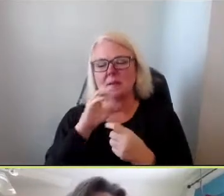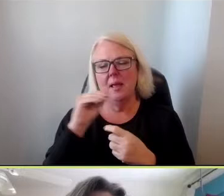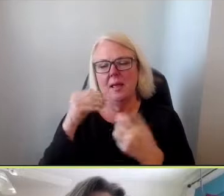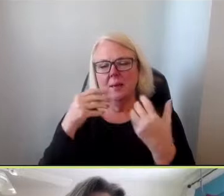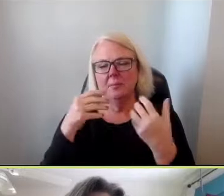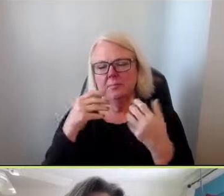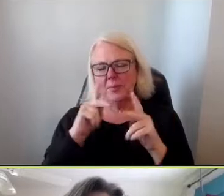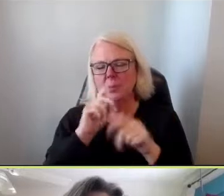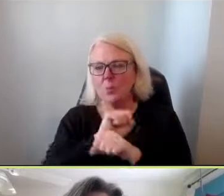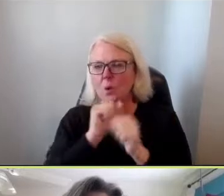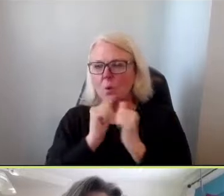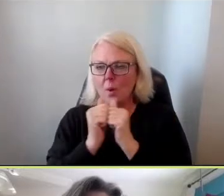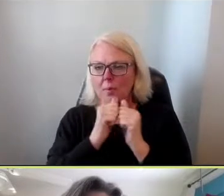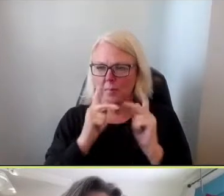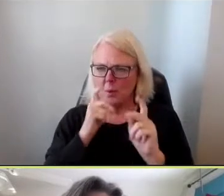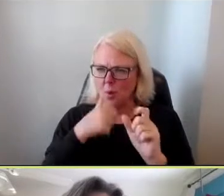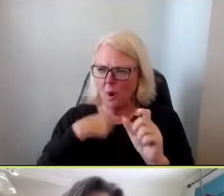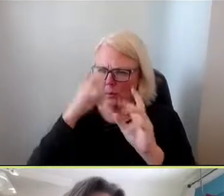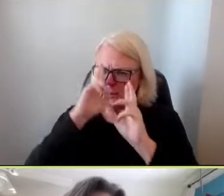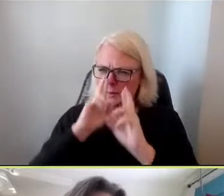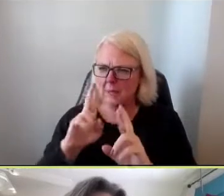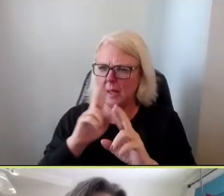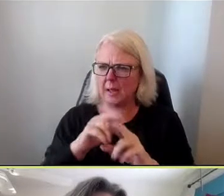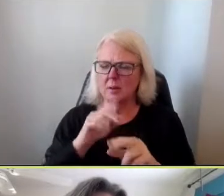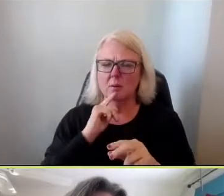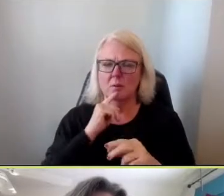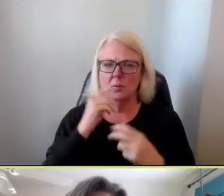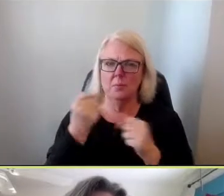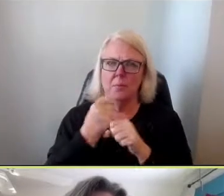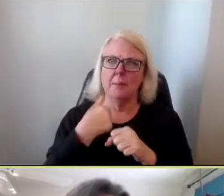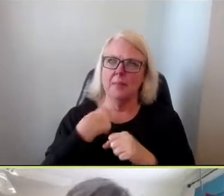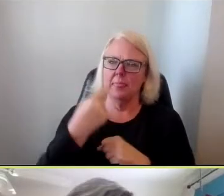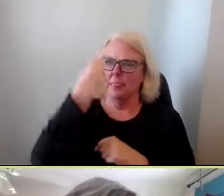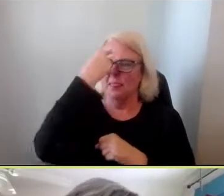I respect tremendously and who have pushed my own thinking